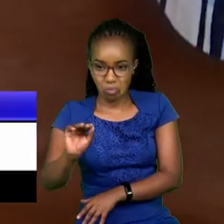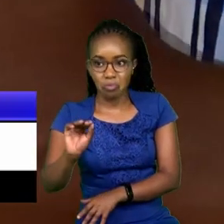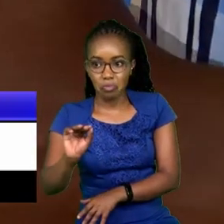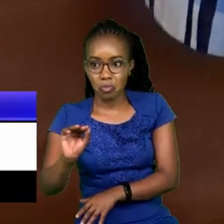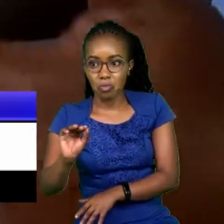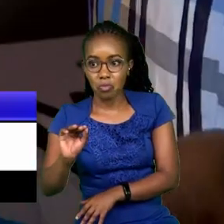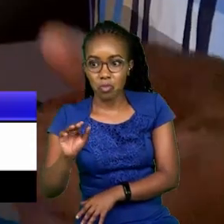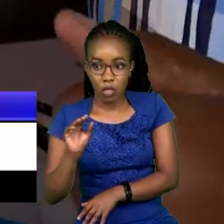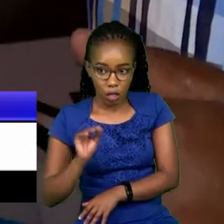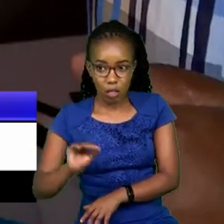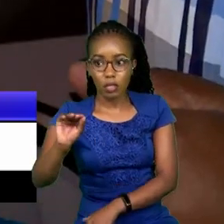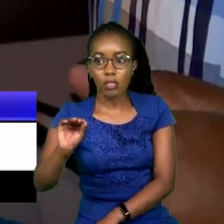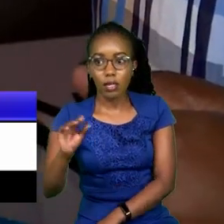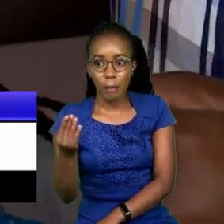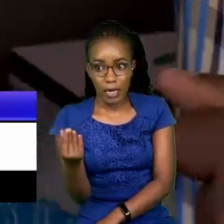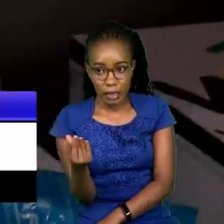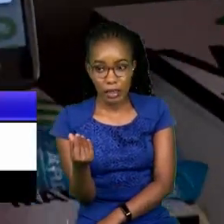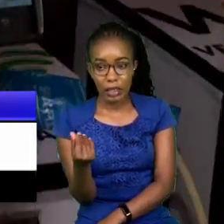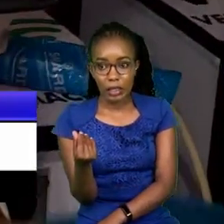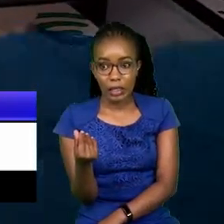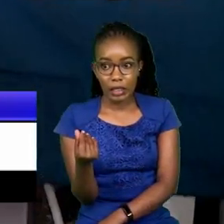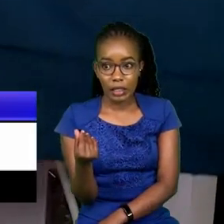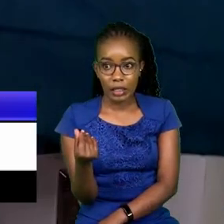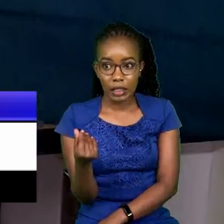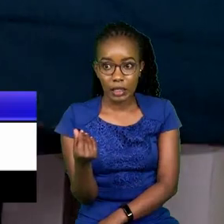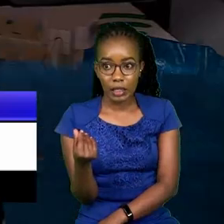insert coin. Okay, insert coin.